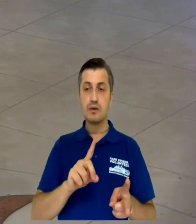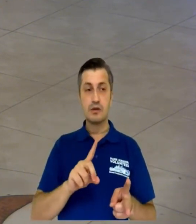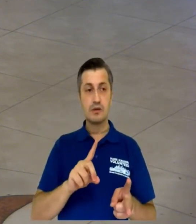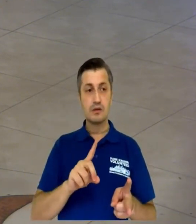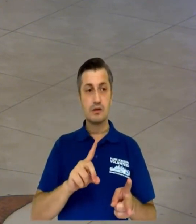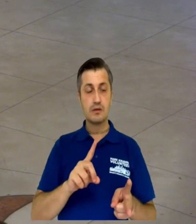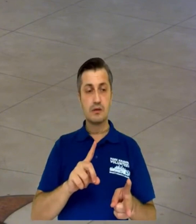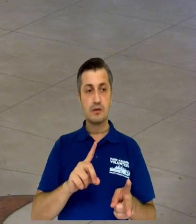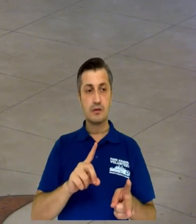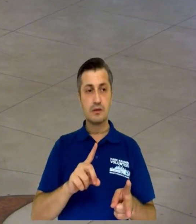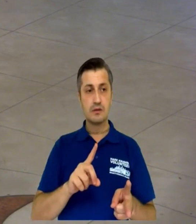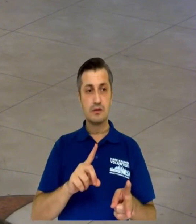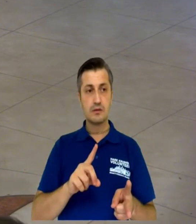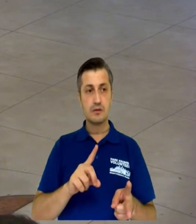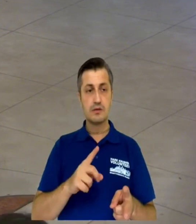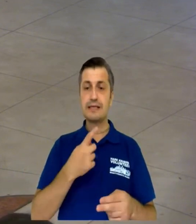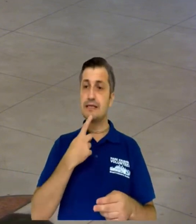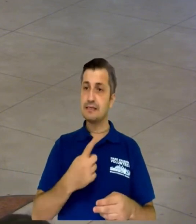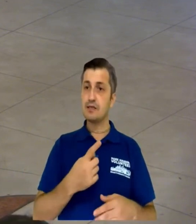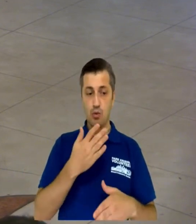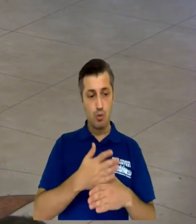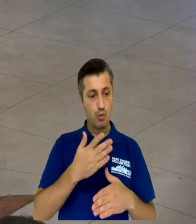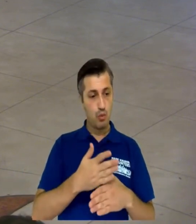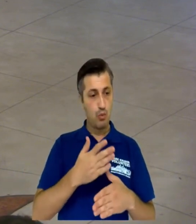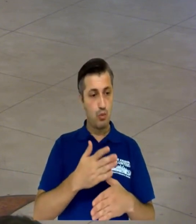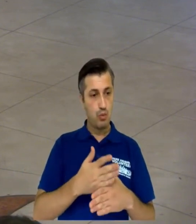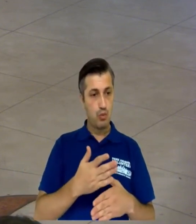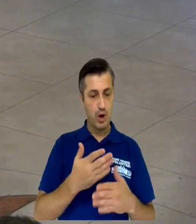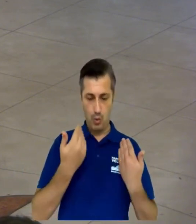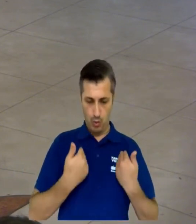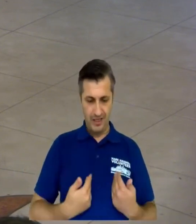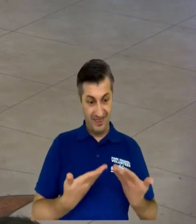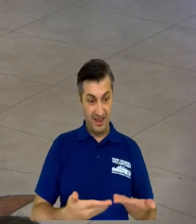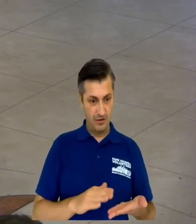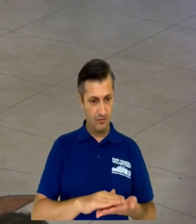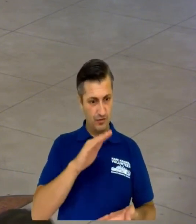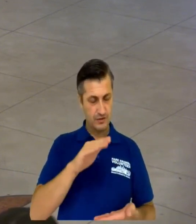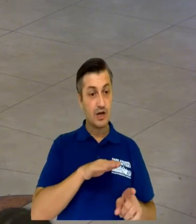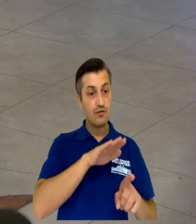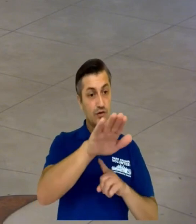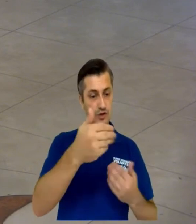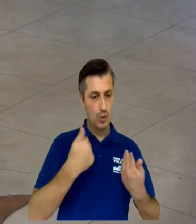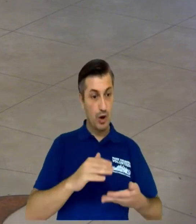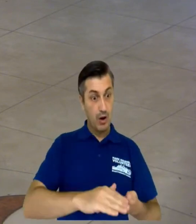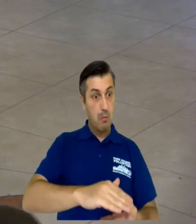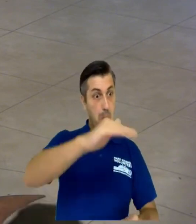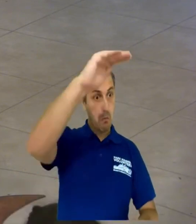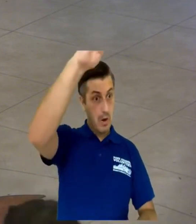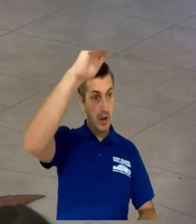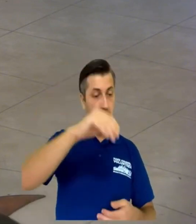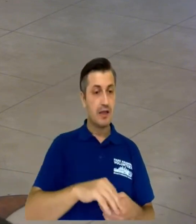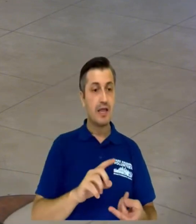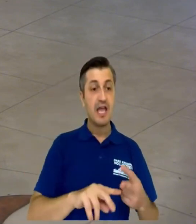much wealth do I have now, and so much more will I have in the future by my schemes. And anyone who gets in